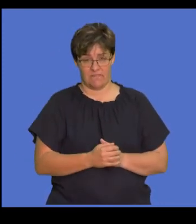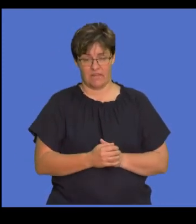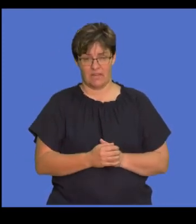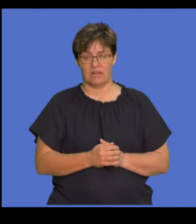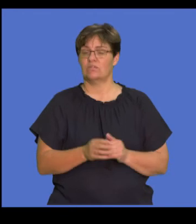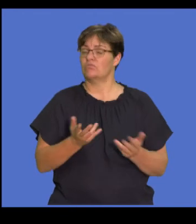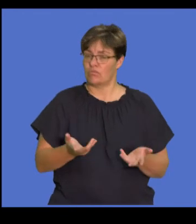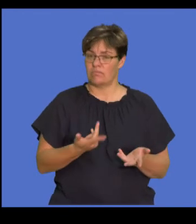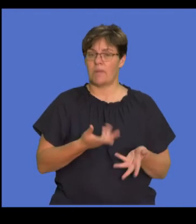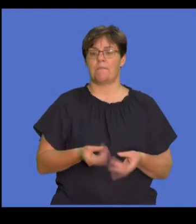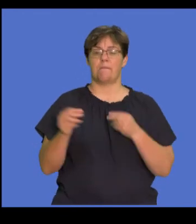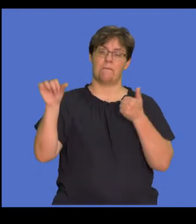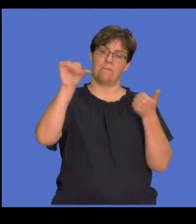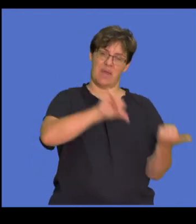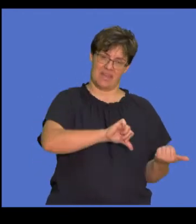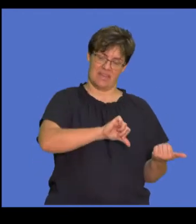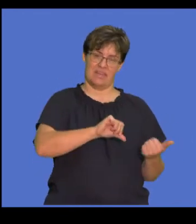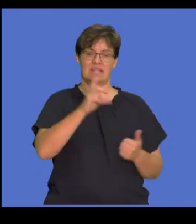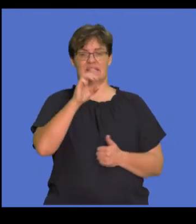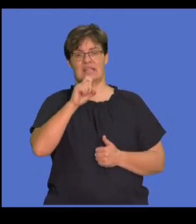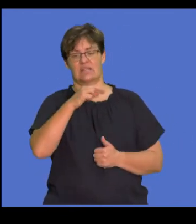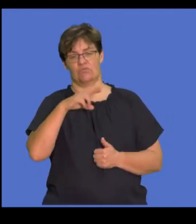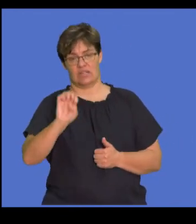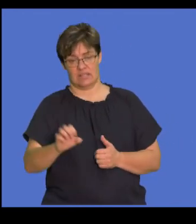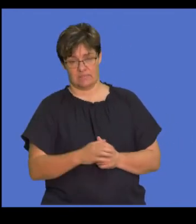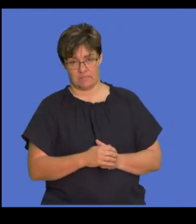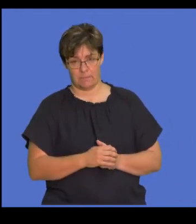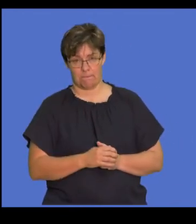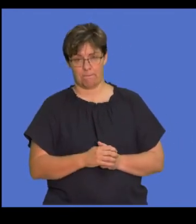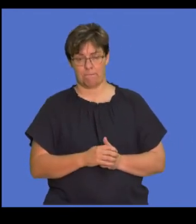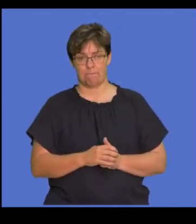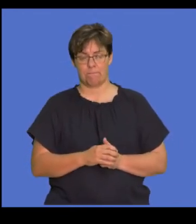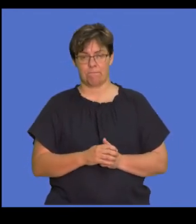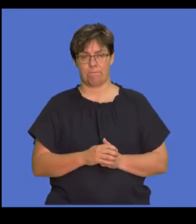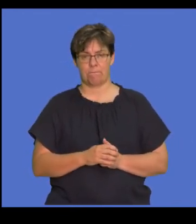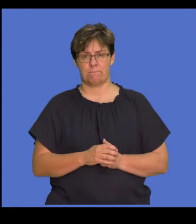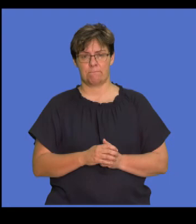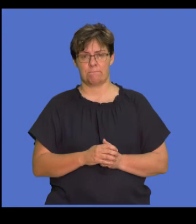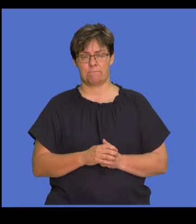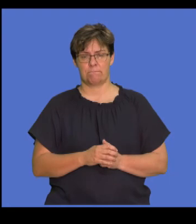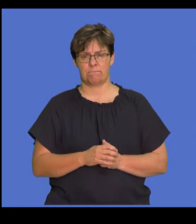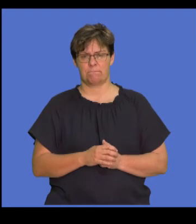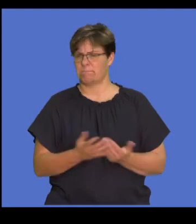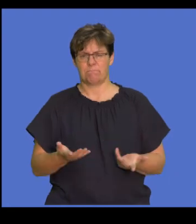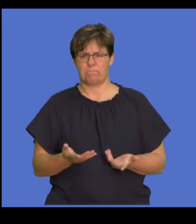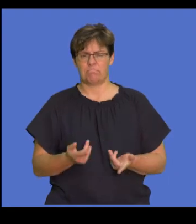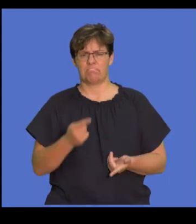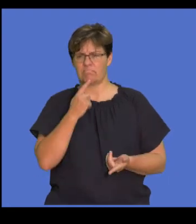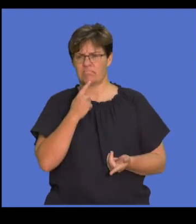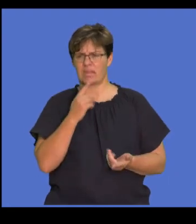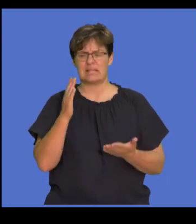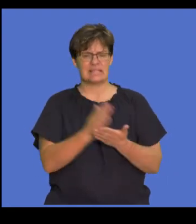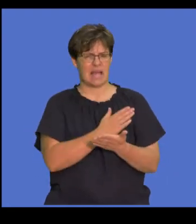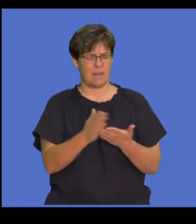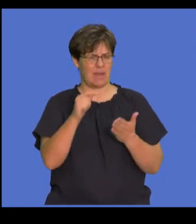has. So that's how you can maybe take it back to being on degree mode. Now, what do I mean when I